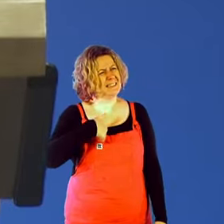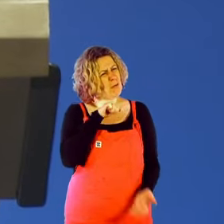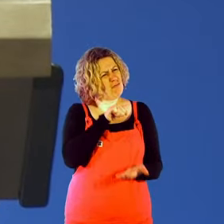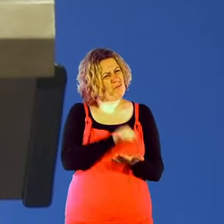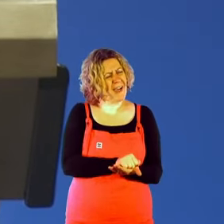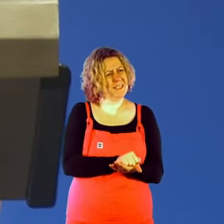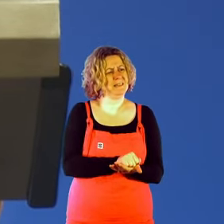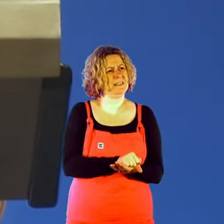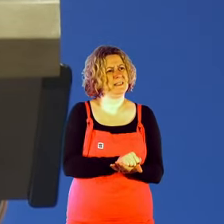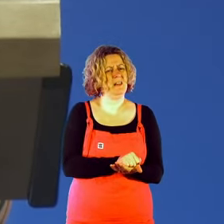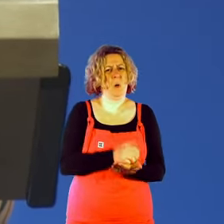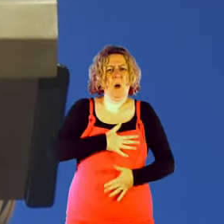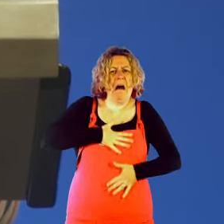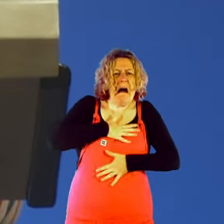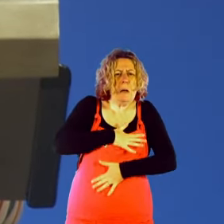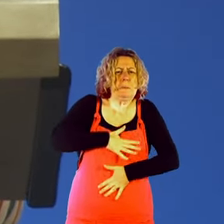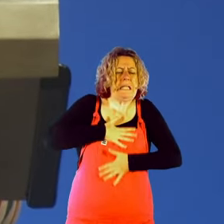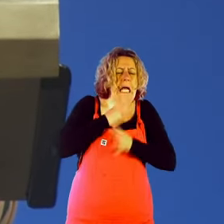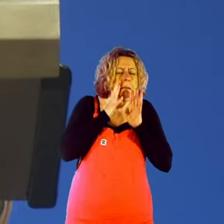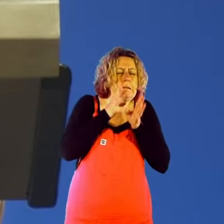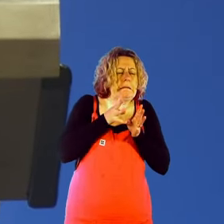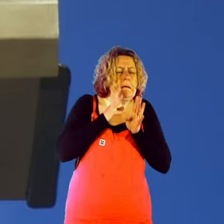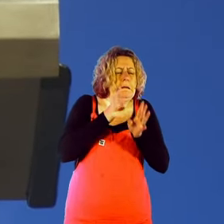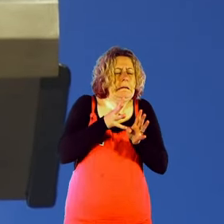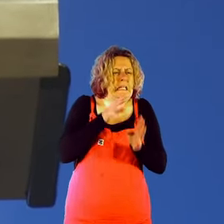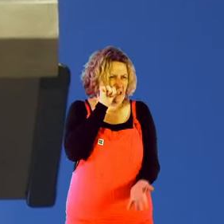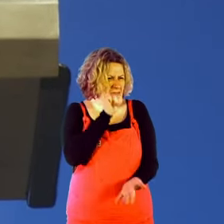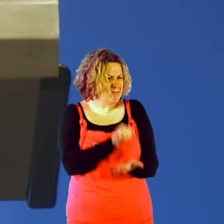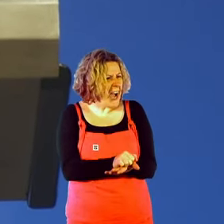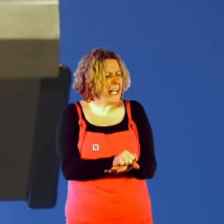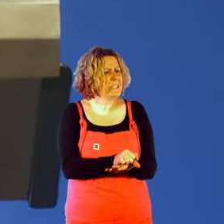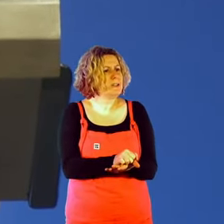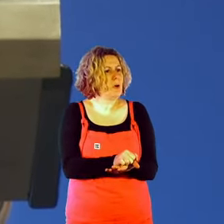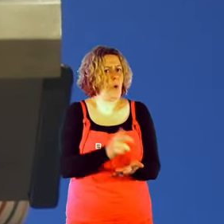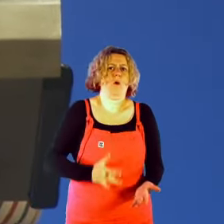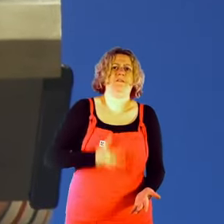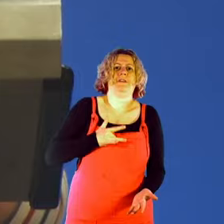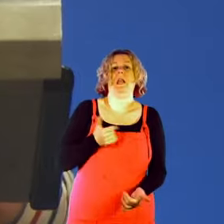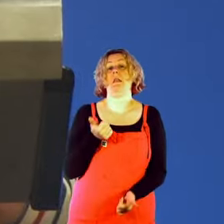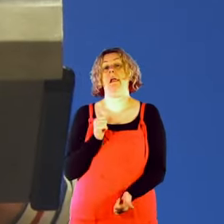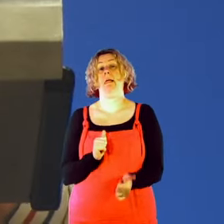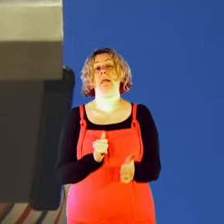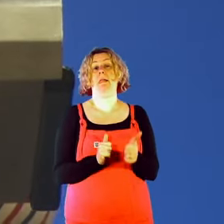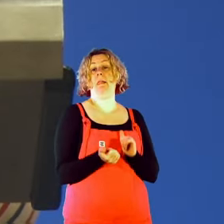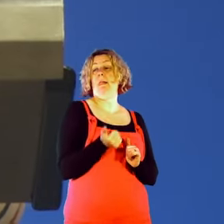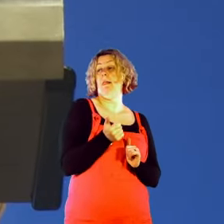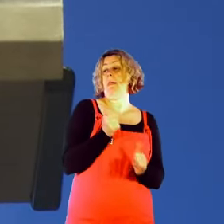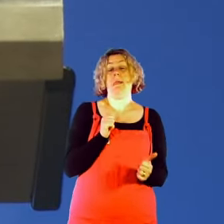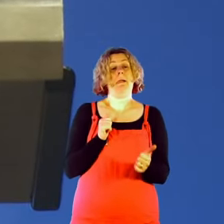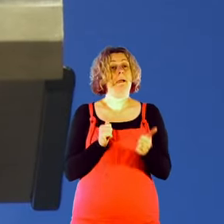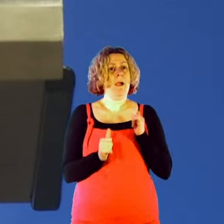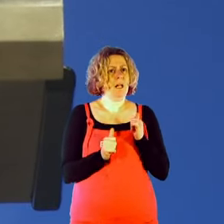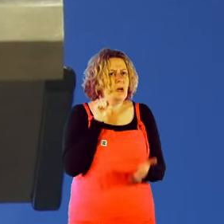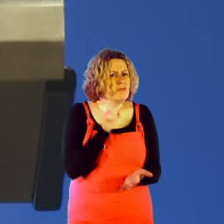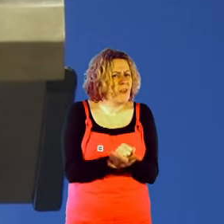be upset? Are you right to feel smug and self-righteous? Almost certainly not.